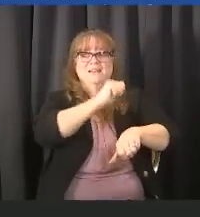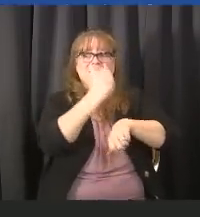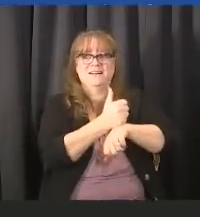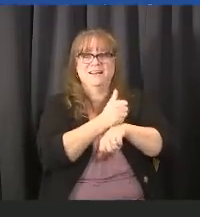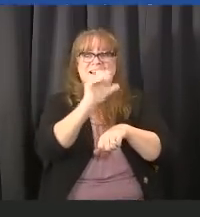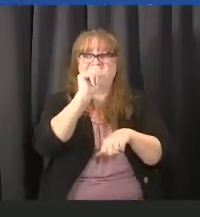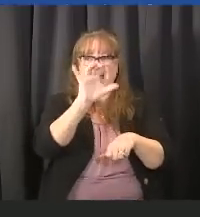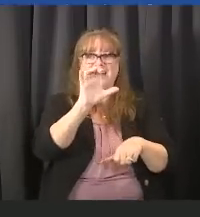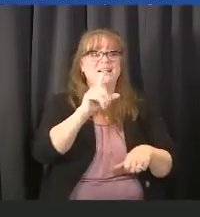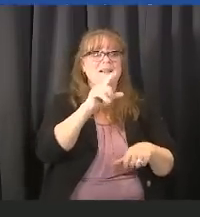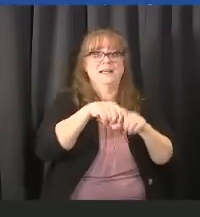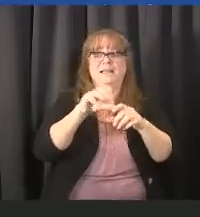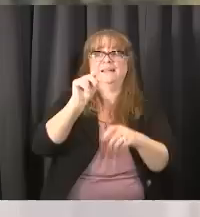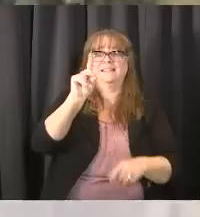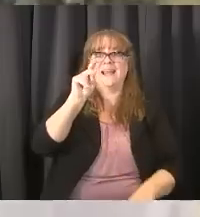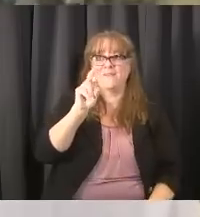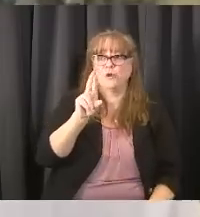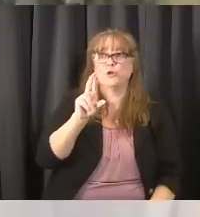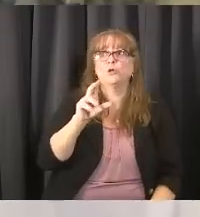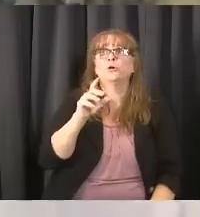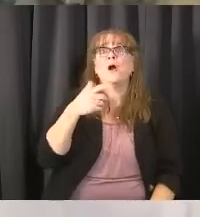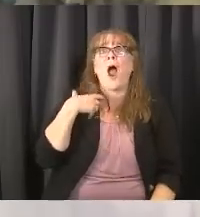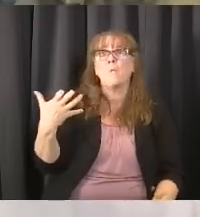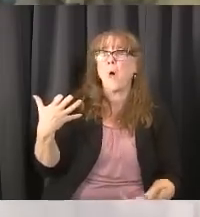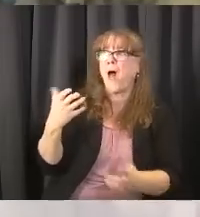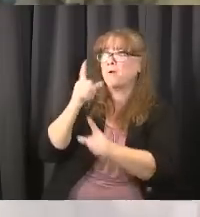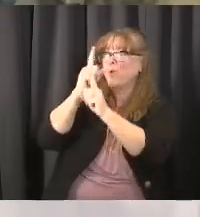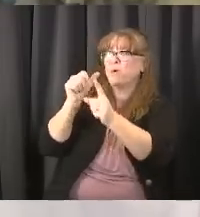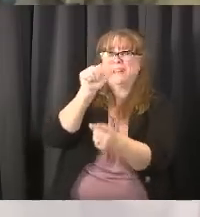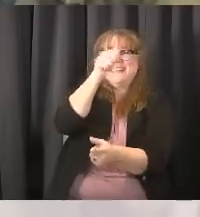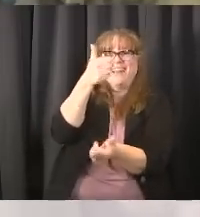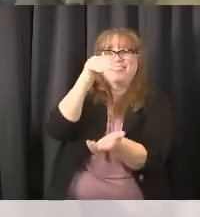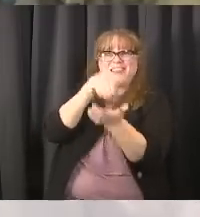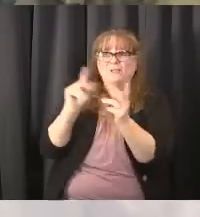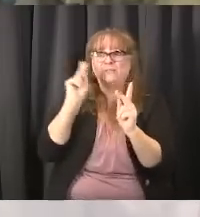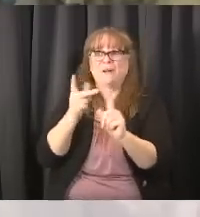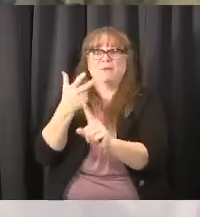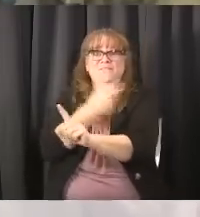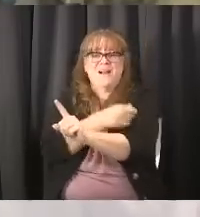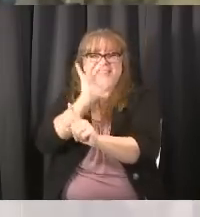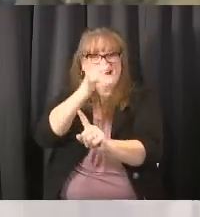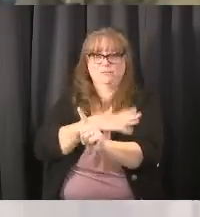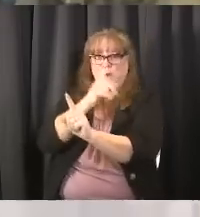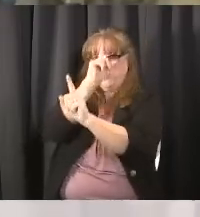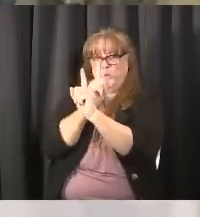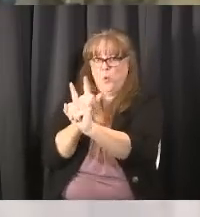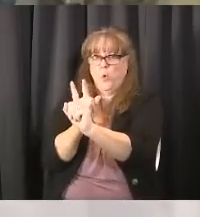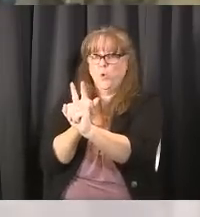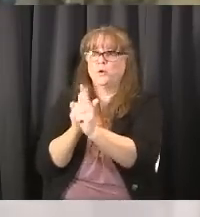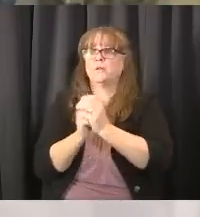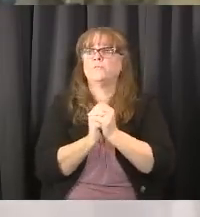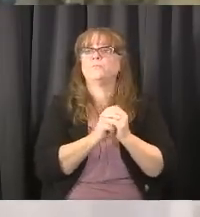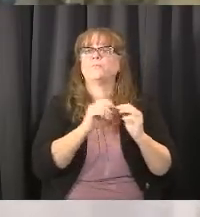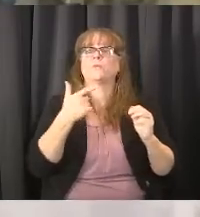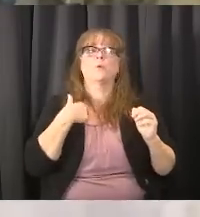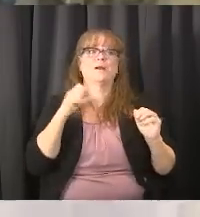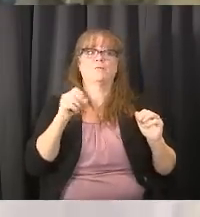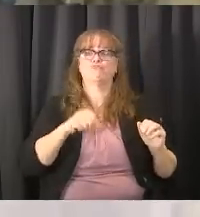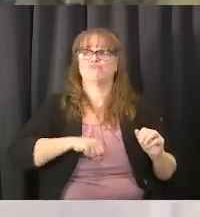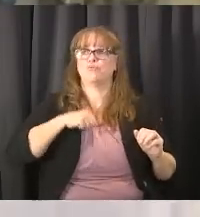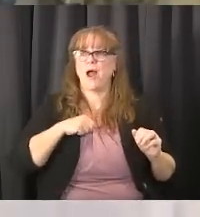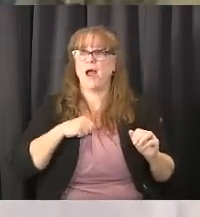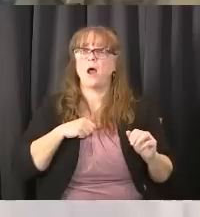day. So we are very proud to be able to partner with Colorado. We're very proud to be able to partner with Salud